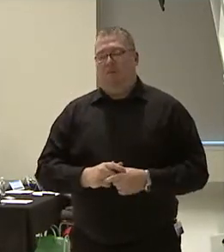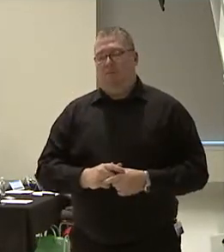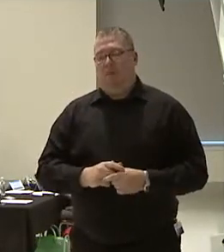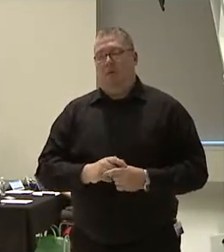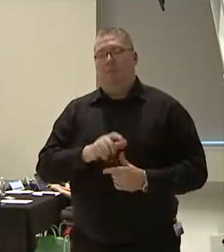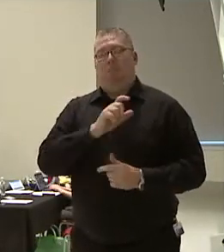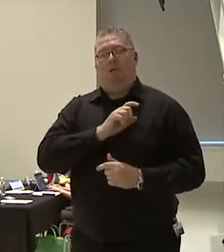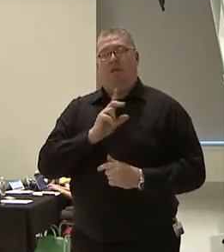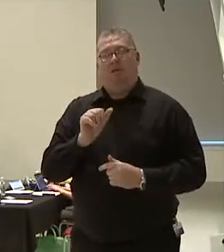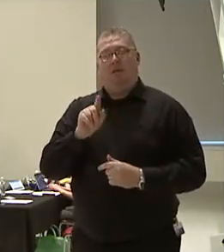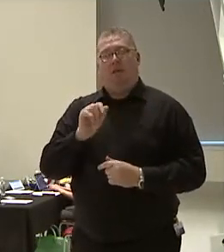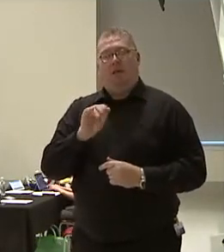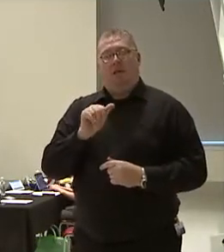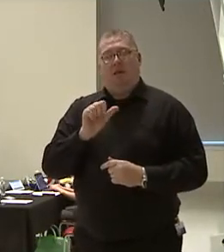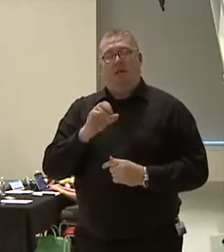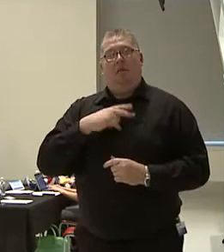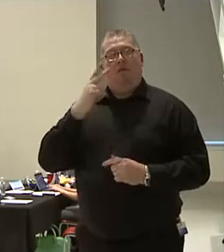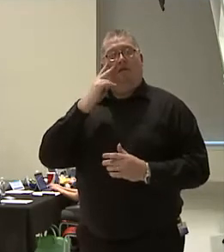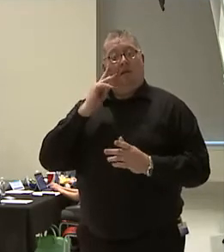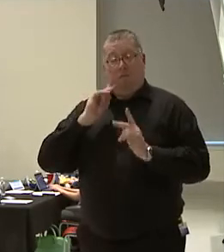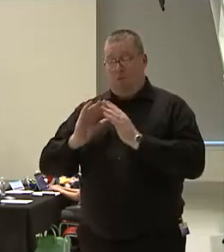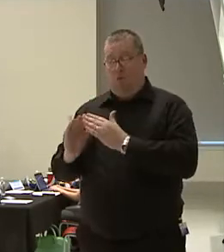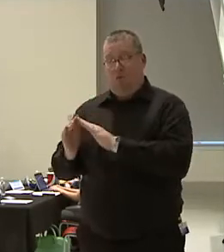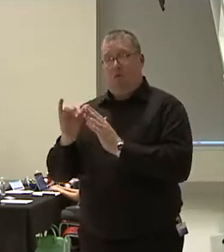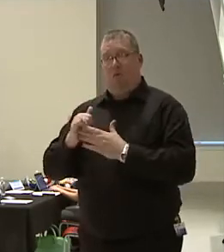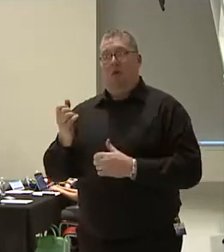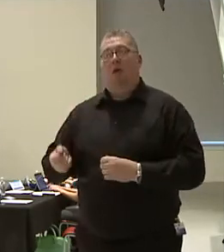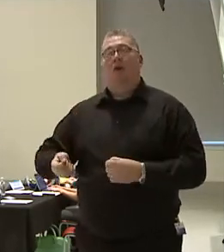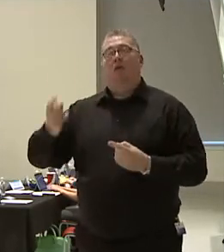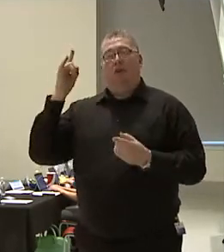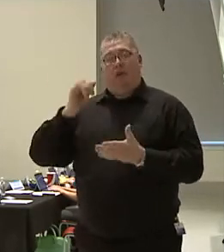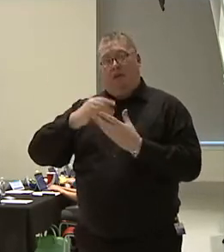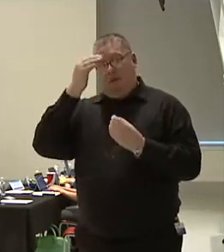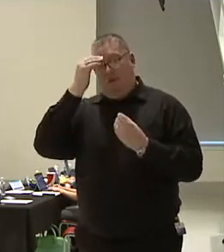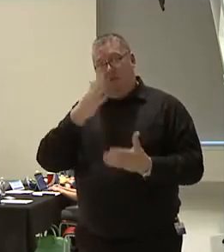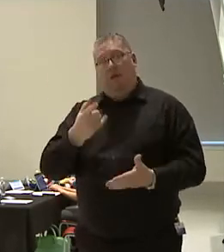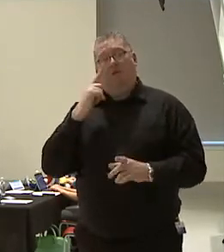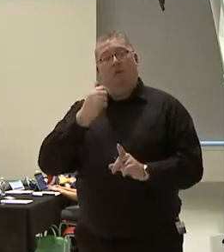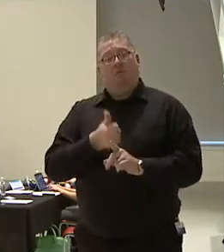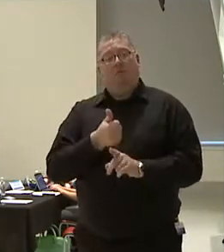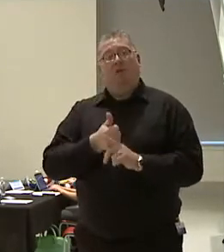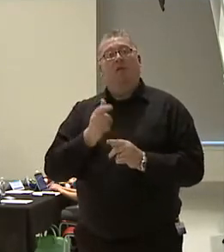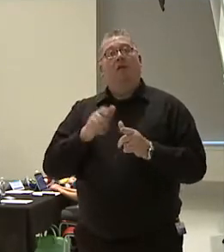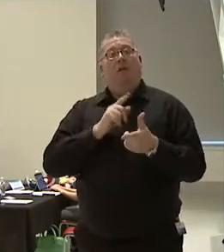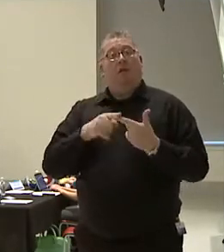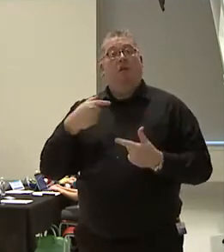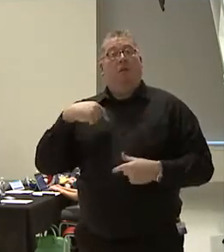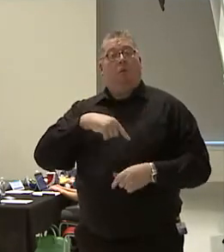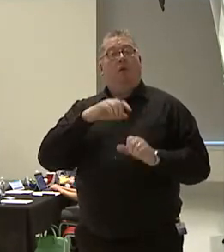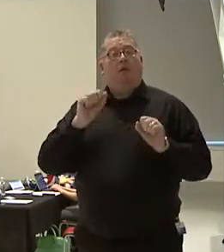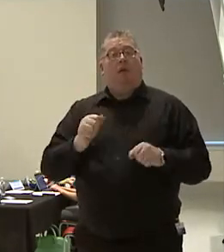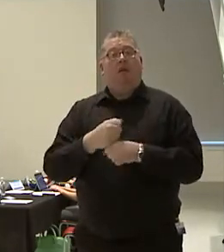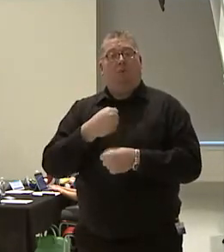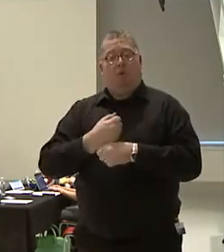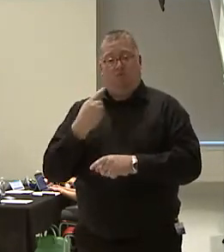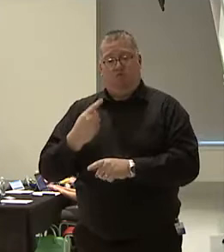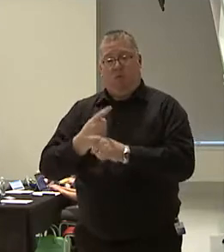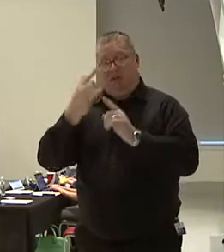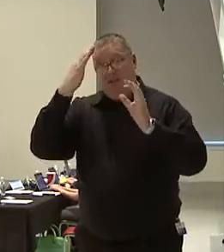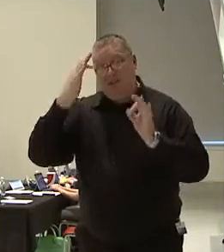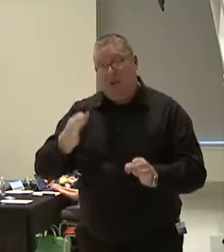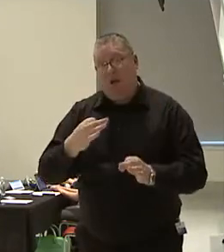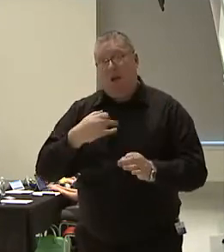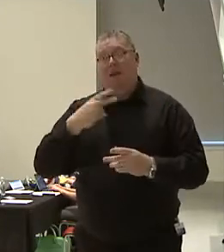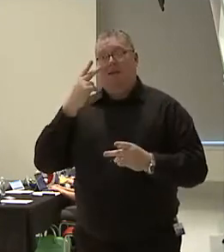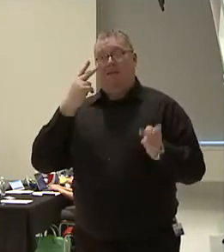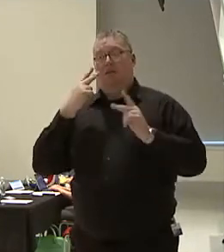databases, and where residents can see and understand problems and patterns for themselves. Then we can have informed debates and start remaking policing in the U.S. in the